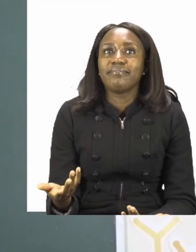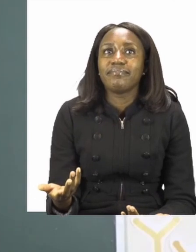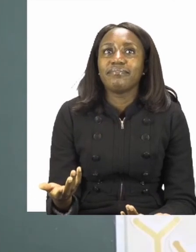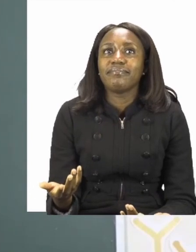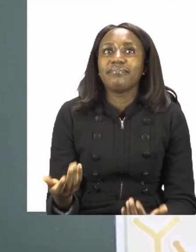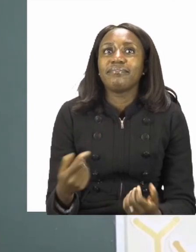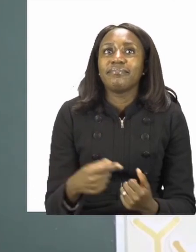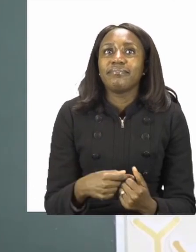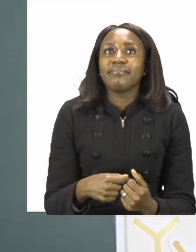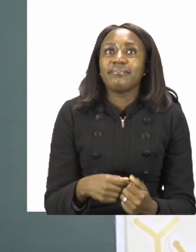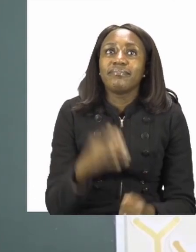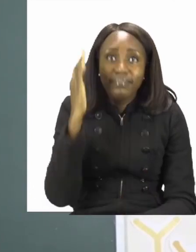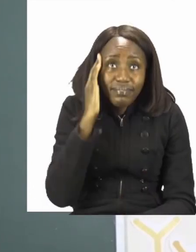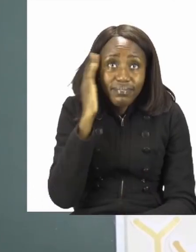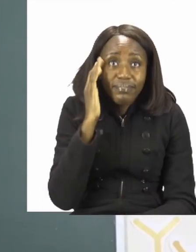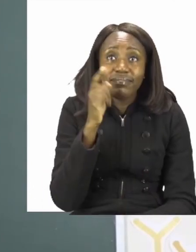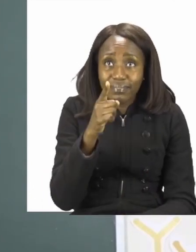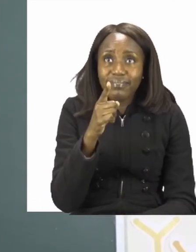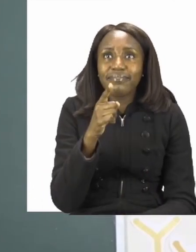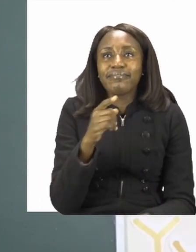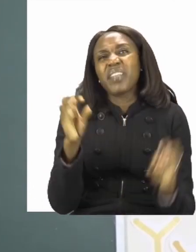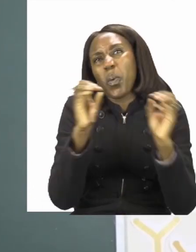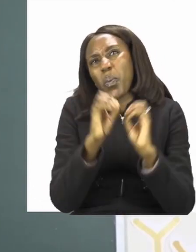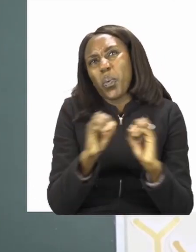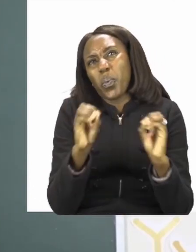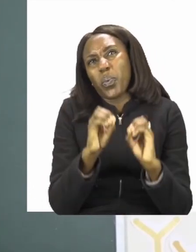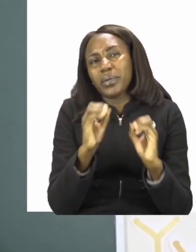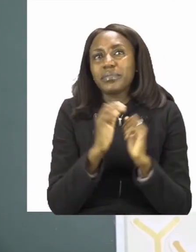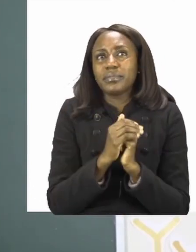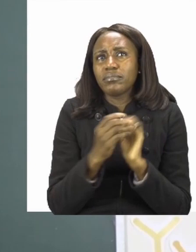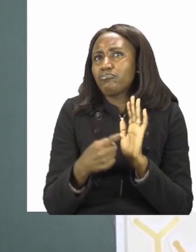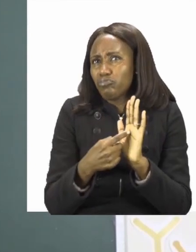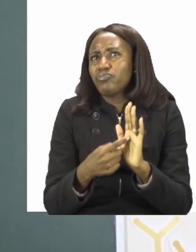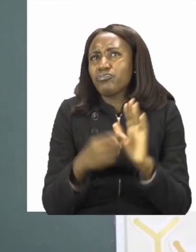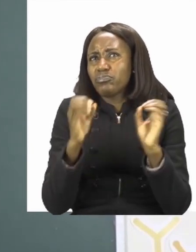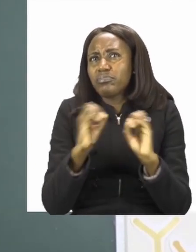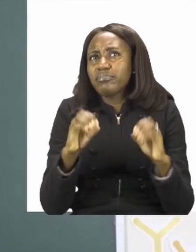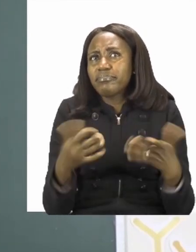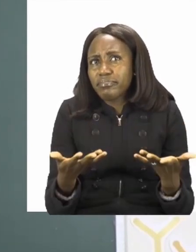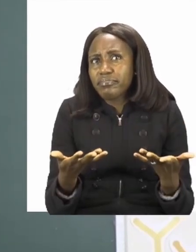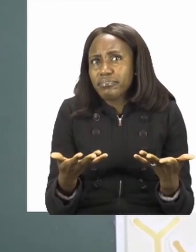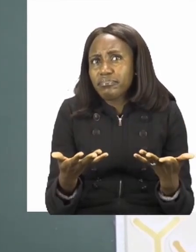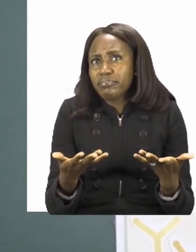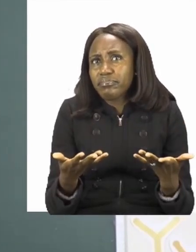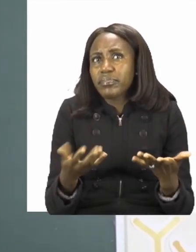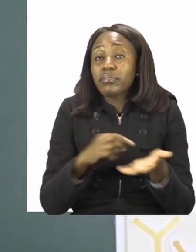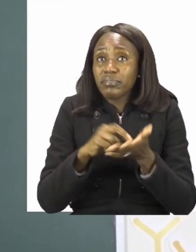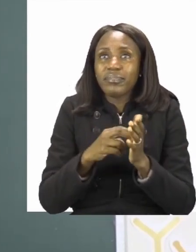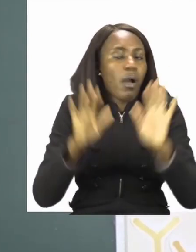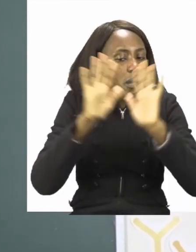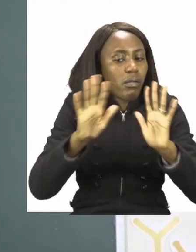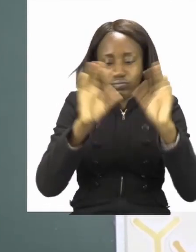So we know that this bottle is empty. To show that the bottle is empty, nothing will